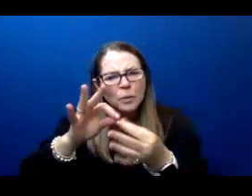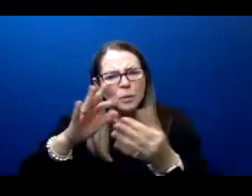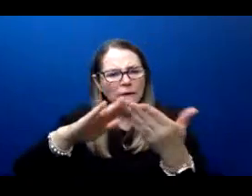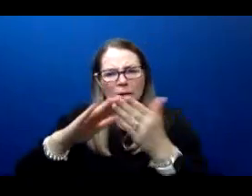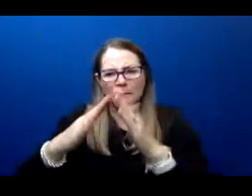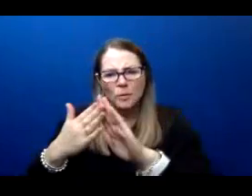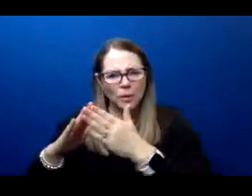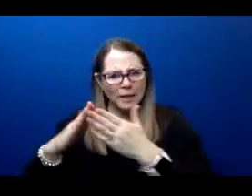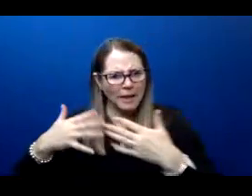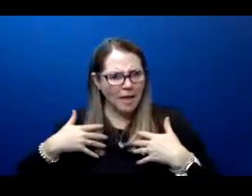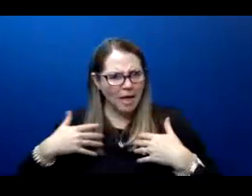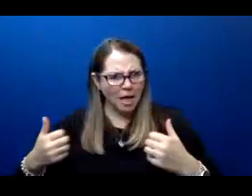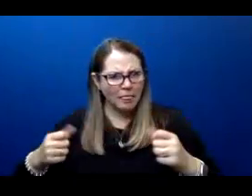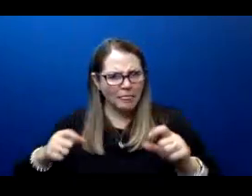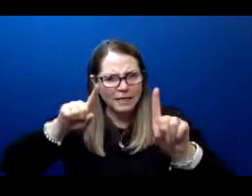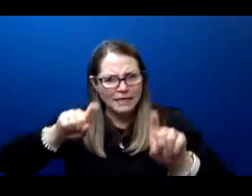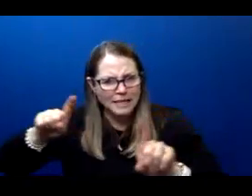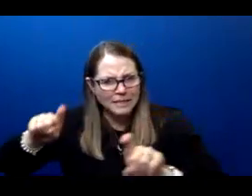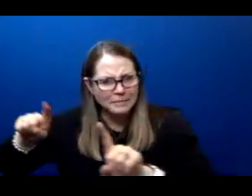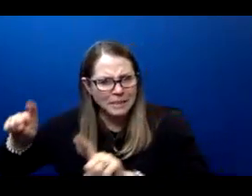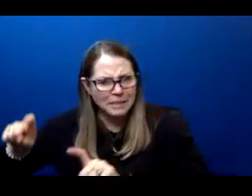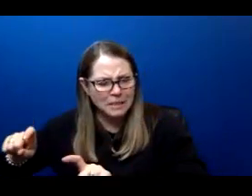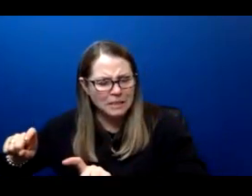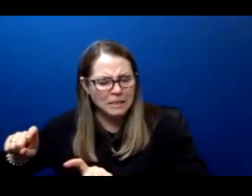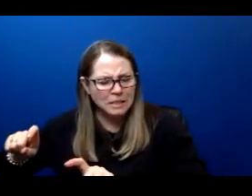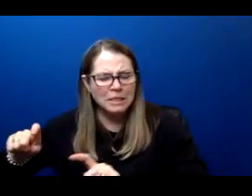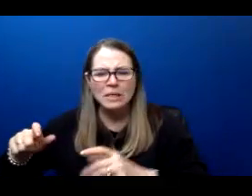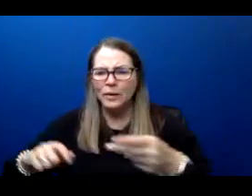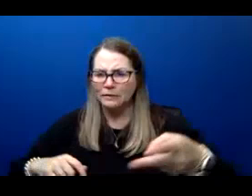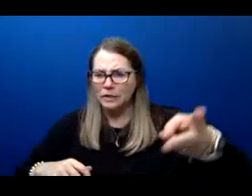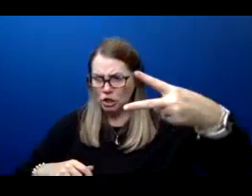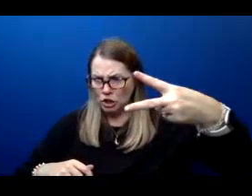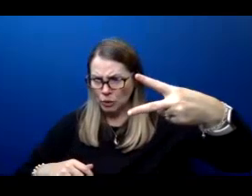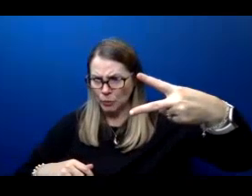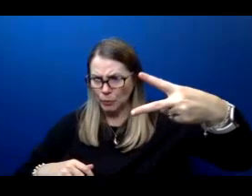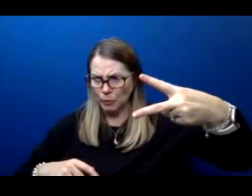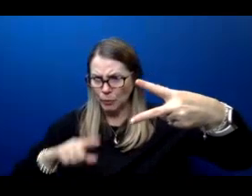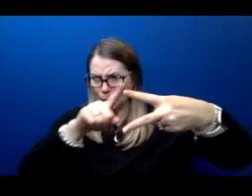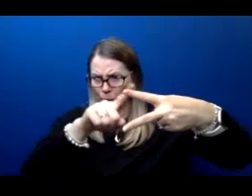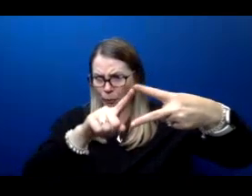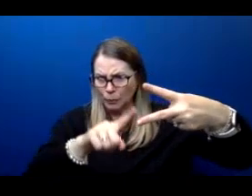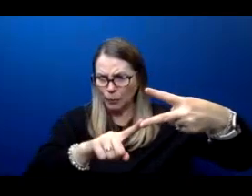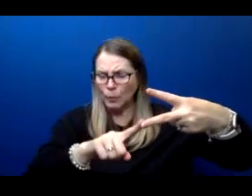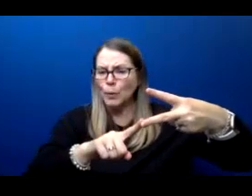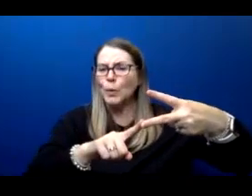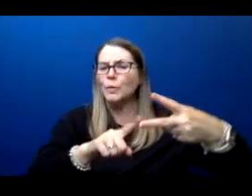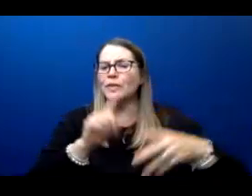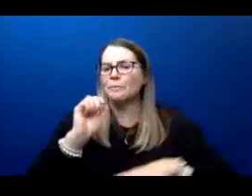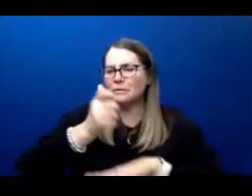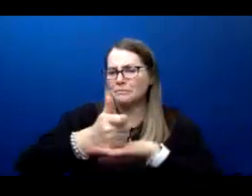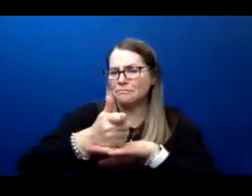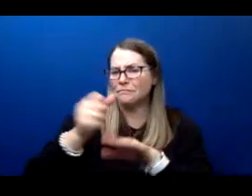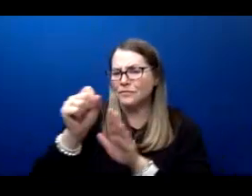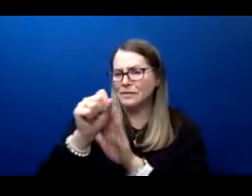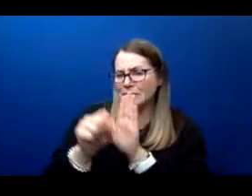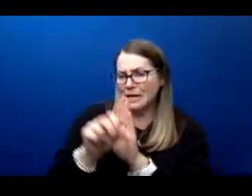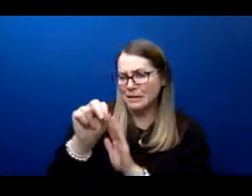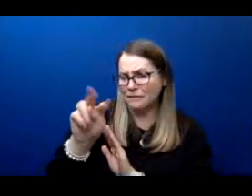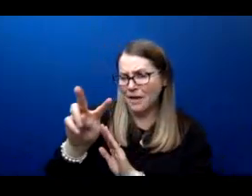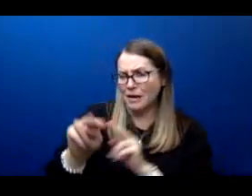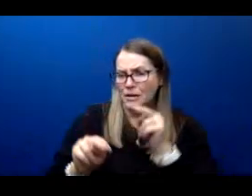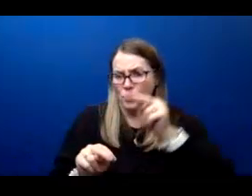assessments. So with that said, there are 2 community health assessments that have been put out for the state of Nevada, both in Northern